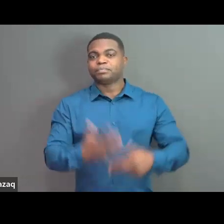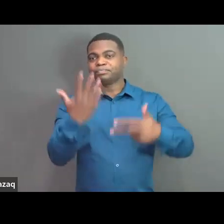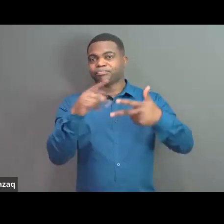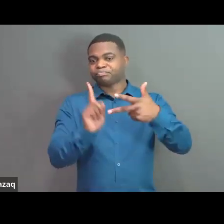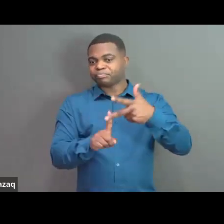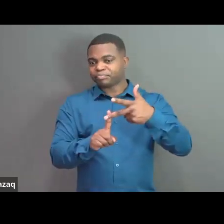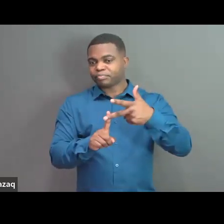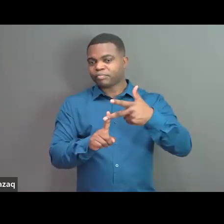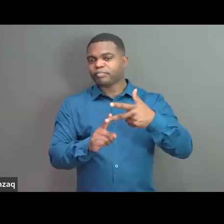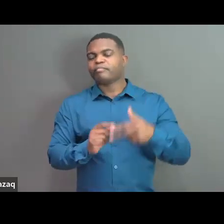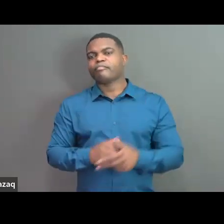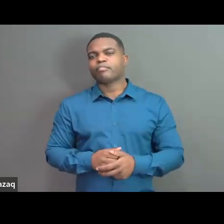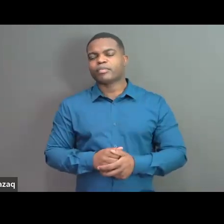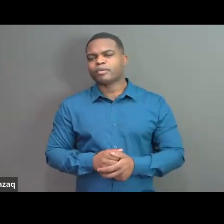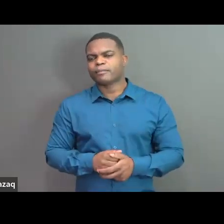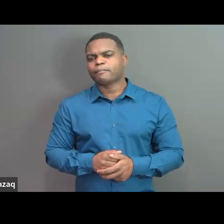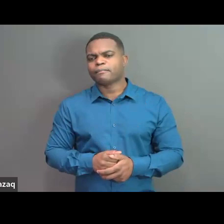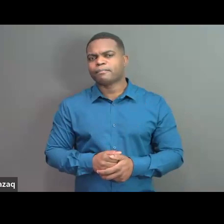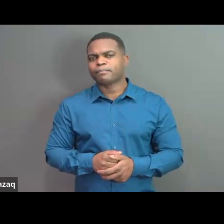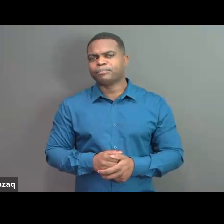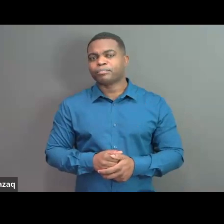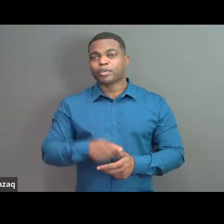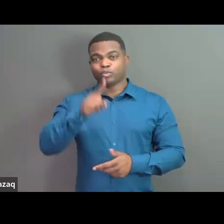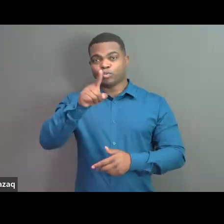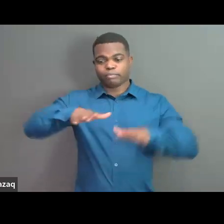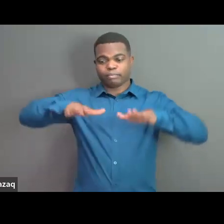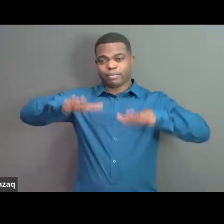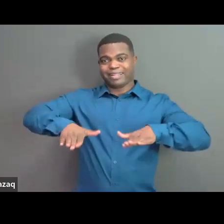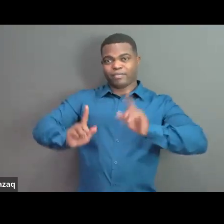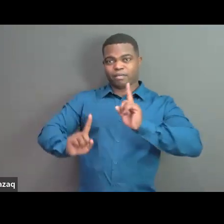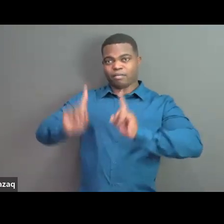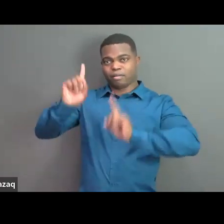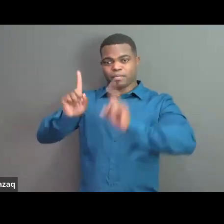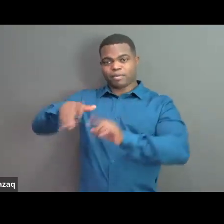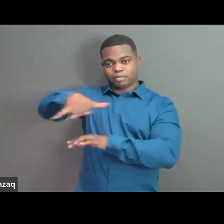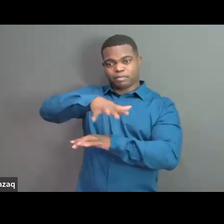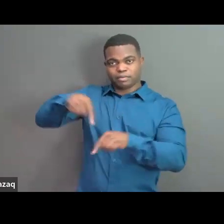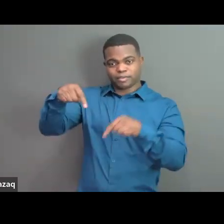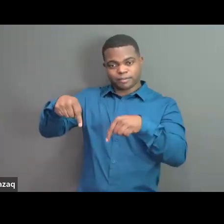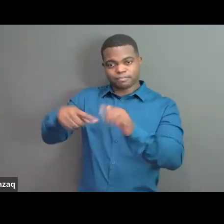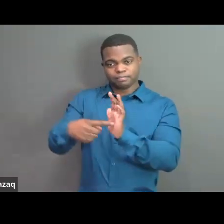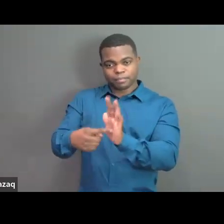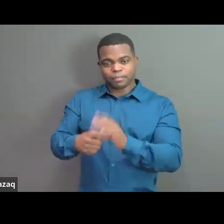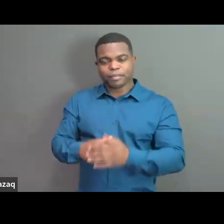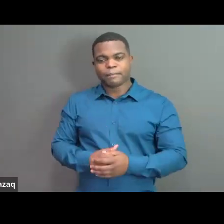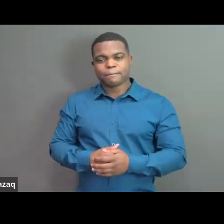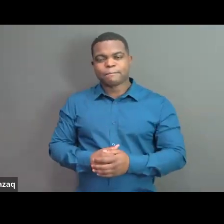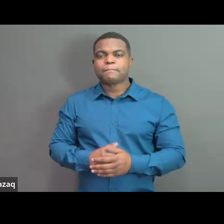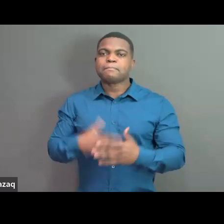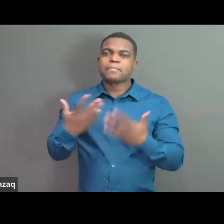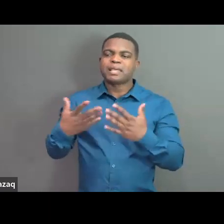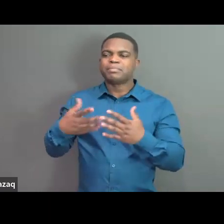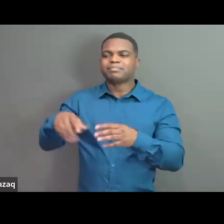whether you live in slums or informal settlements, you are deprived of the benefits of the